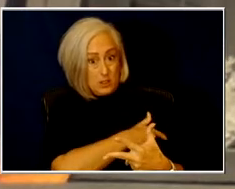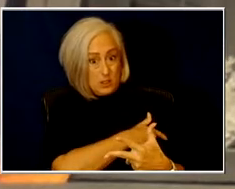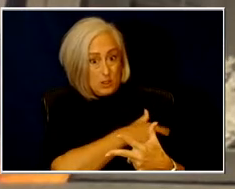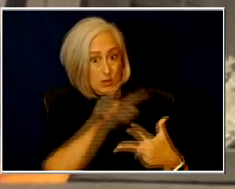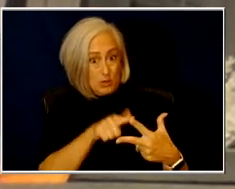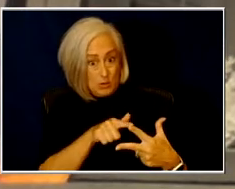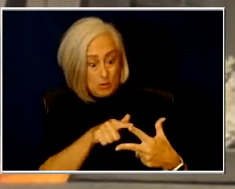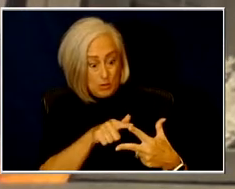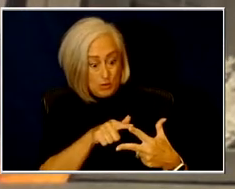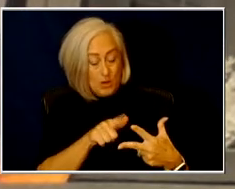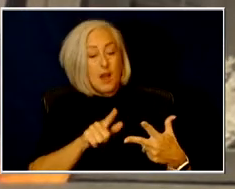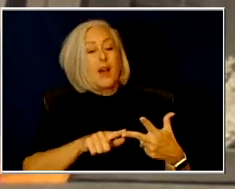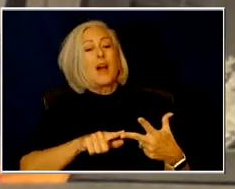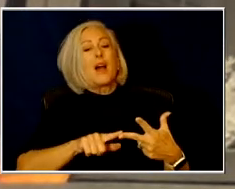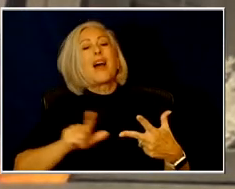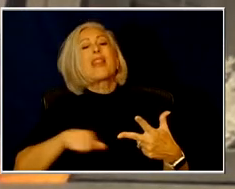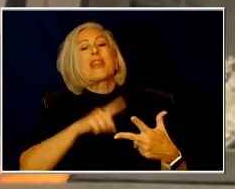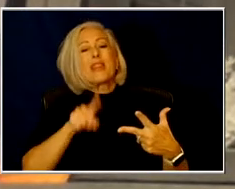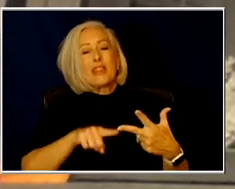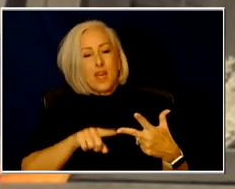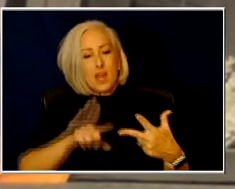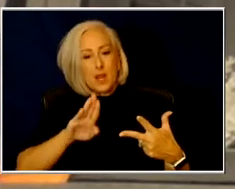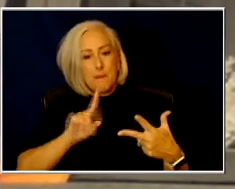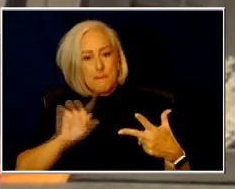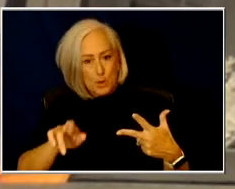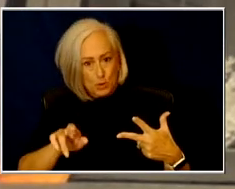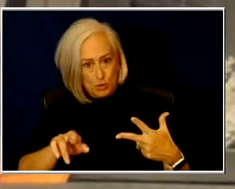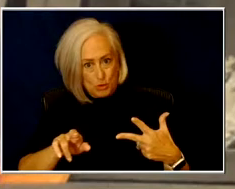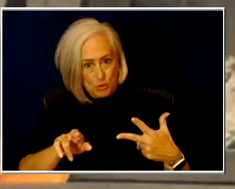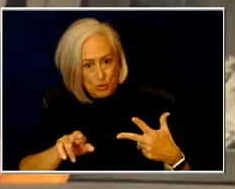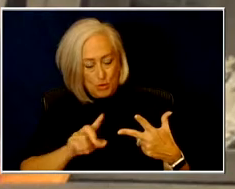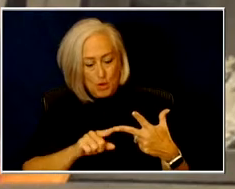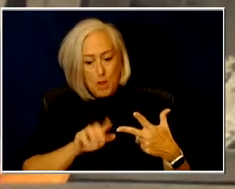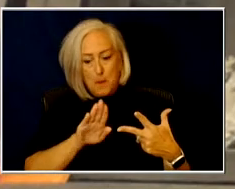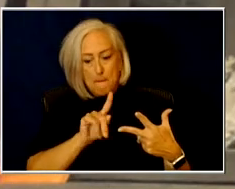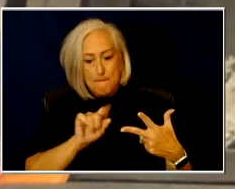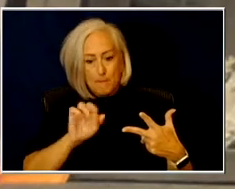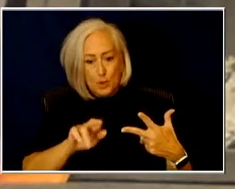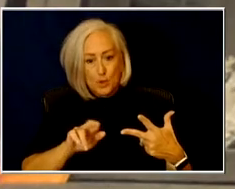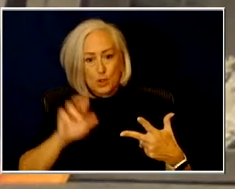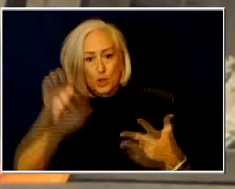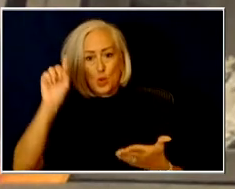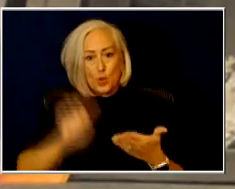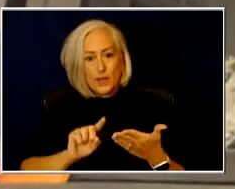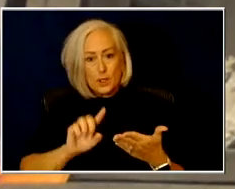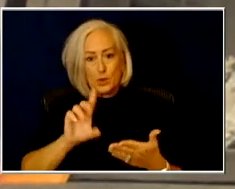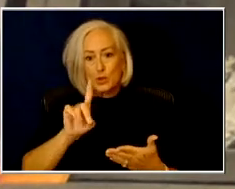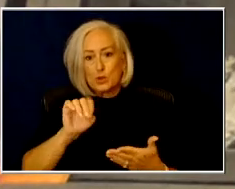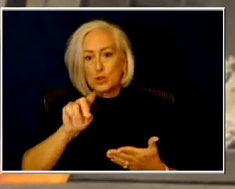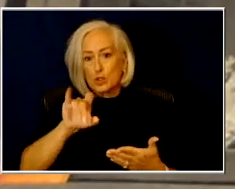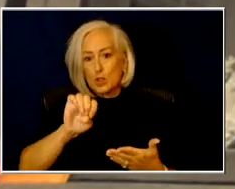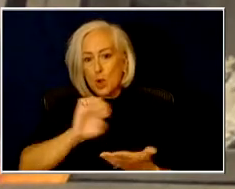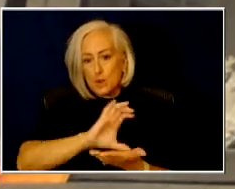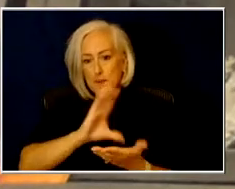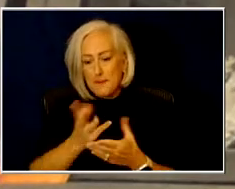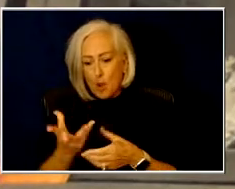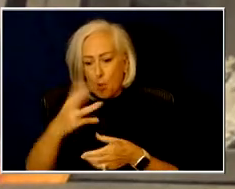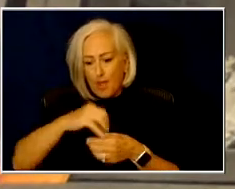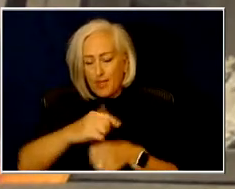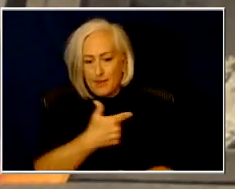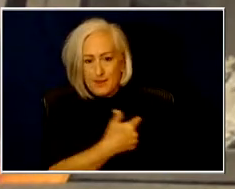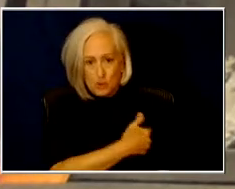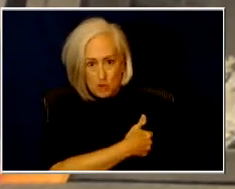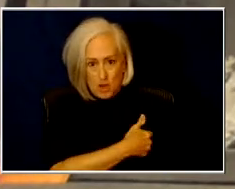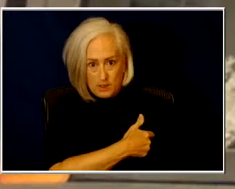in the future but right now remember that the boosters are at a lower dose than the original uh primary Series